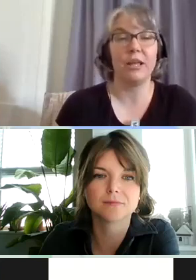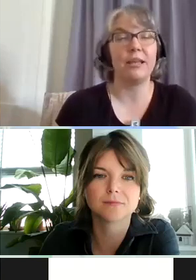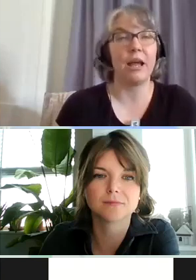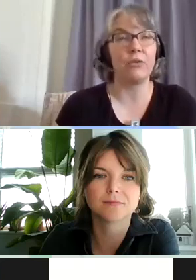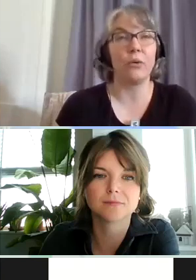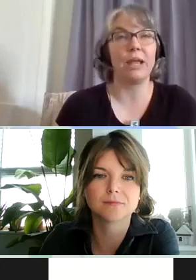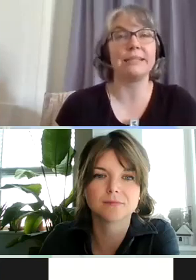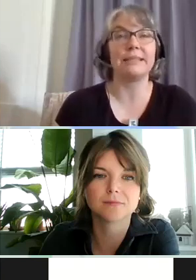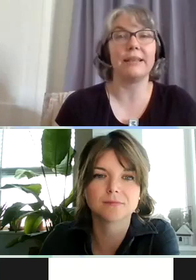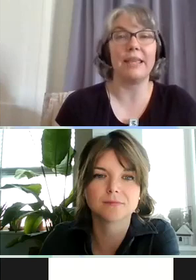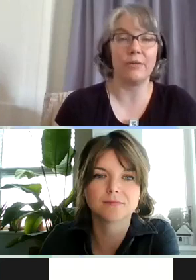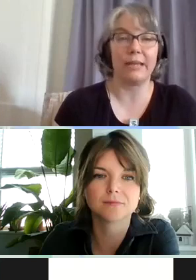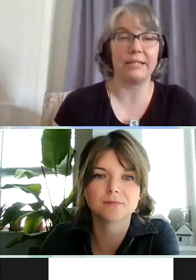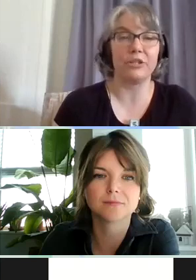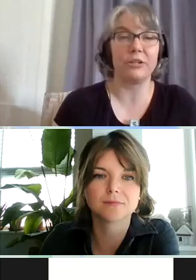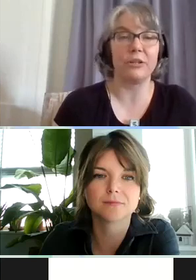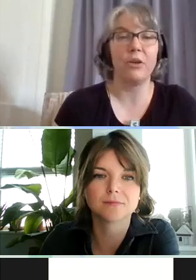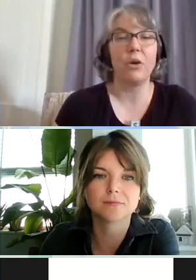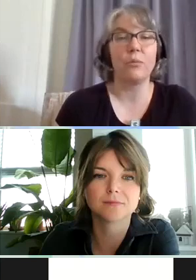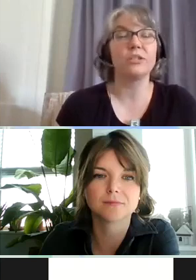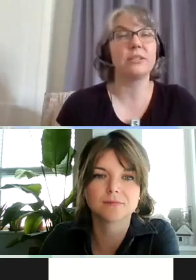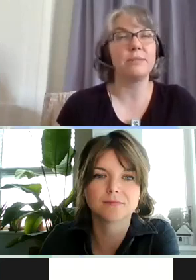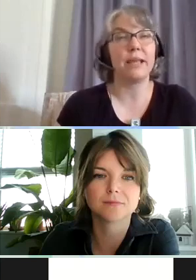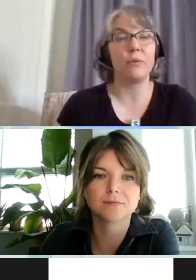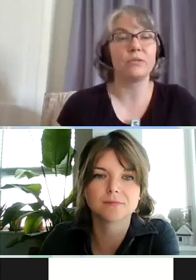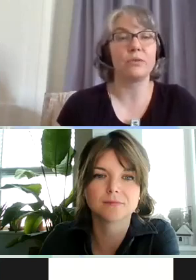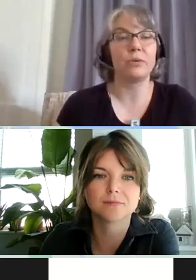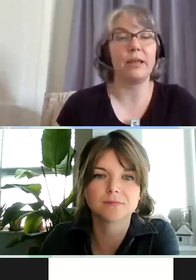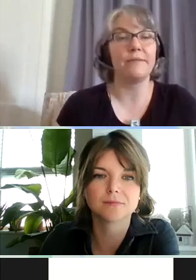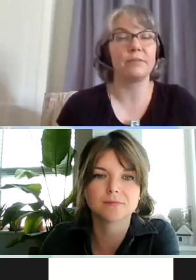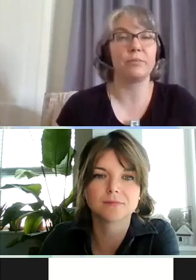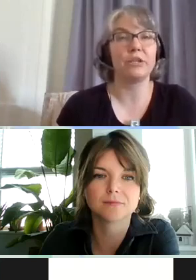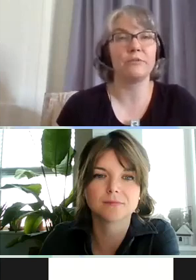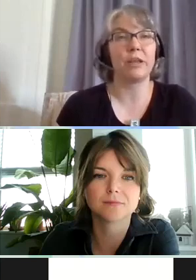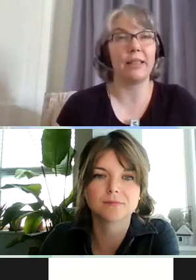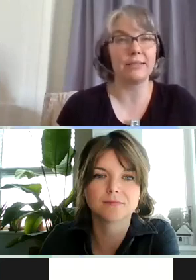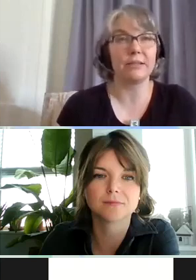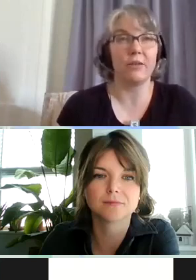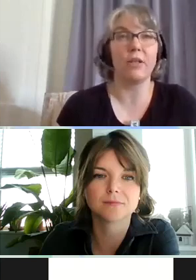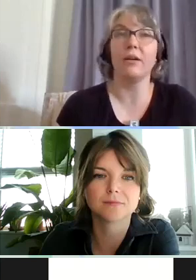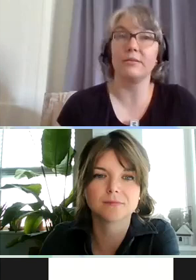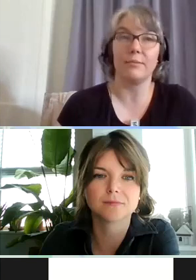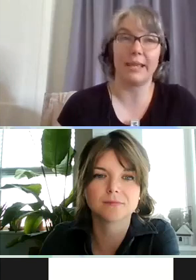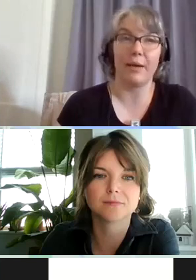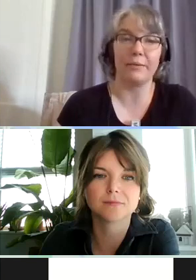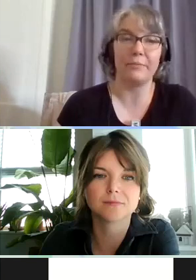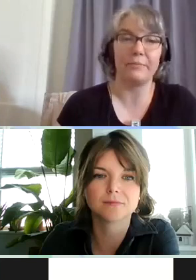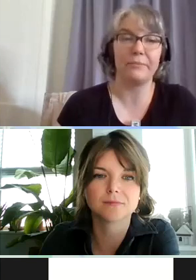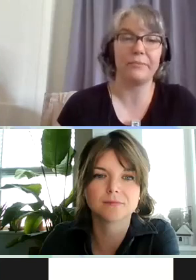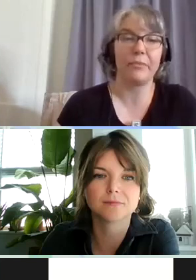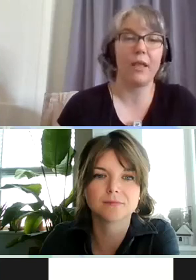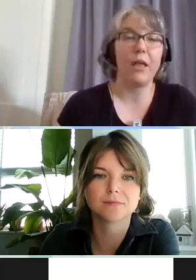Plantation, now known as Little Eva Plantation, which some say was the real-life inspiration for the classic novel Uncle Tom's